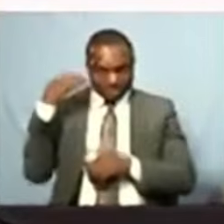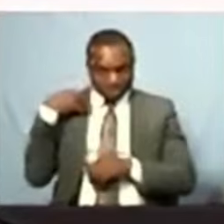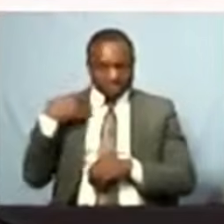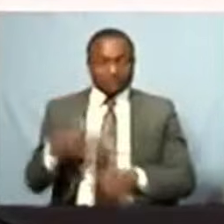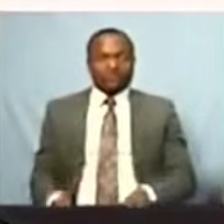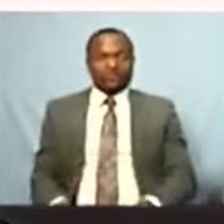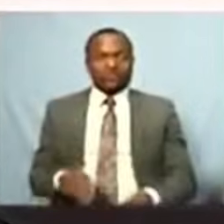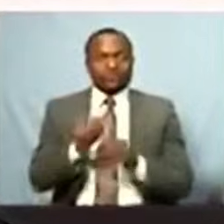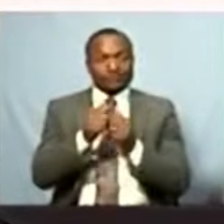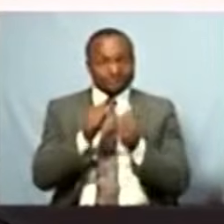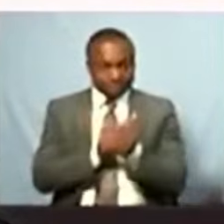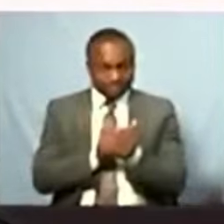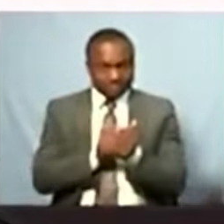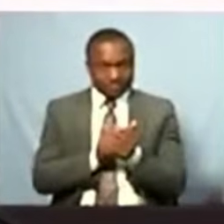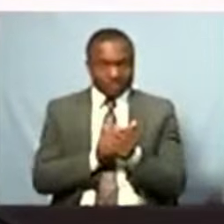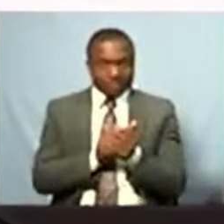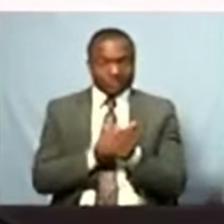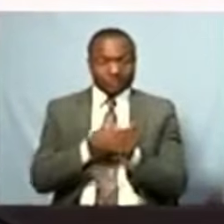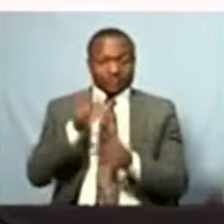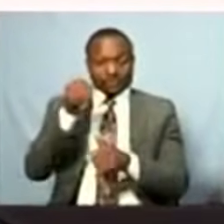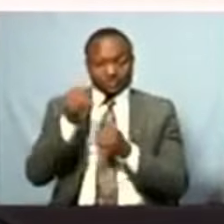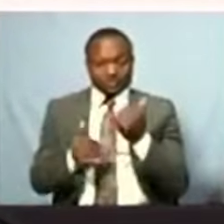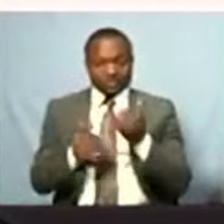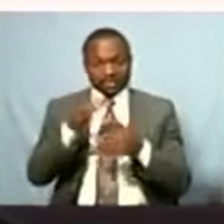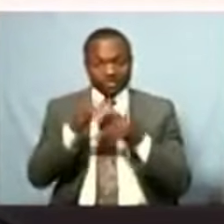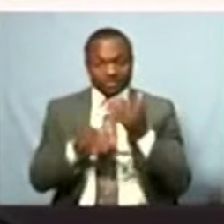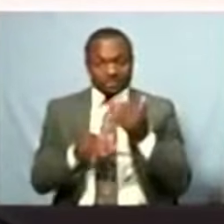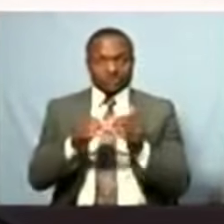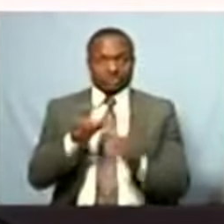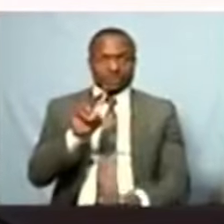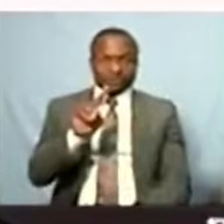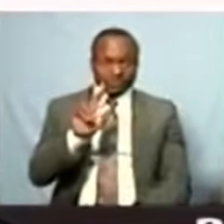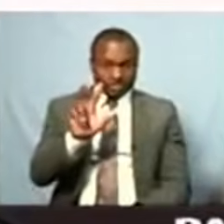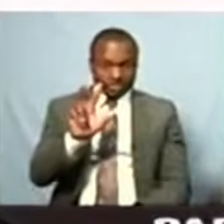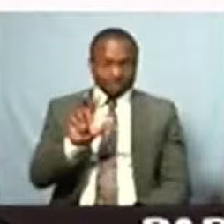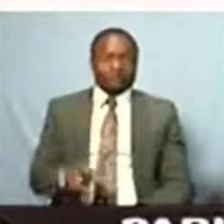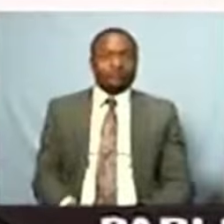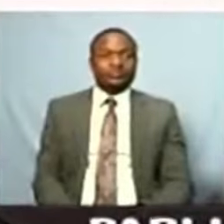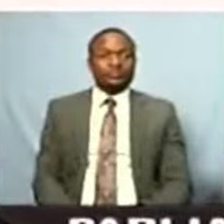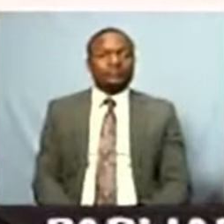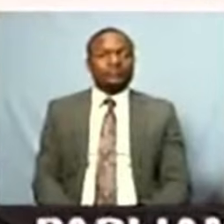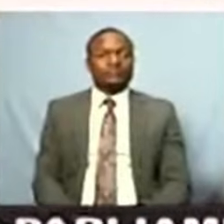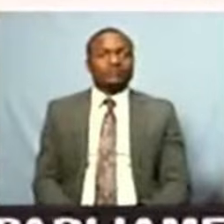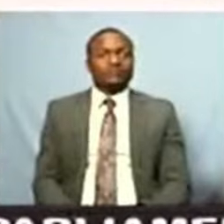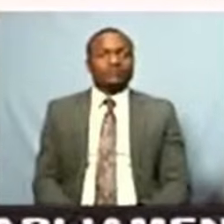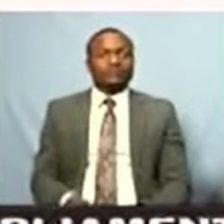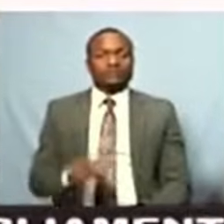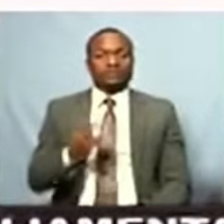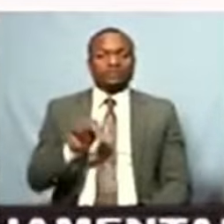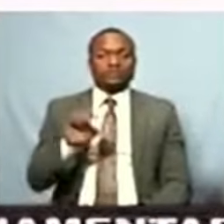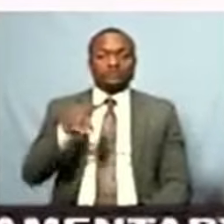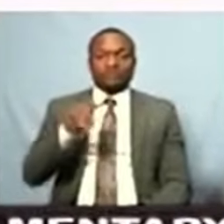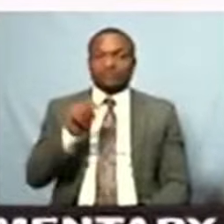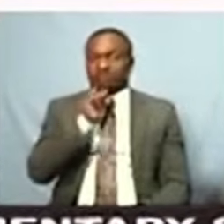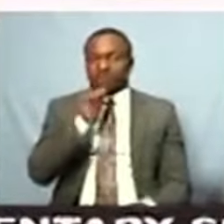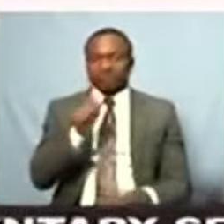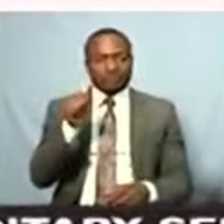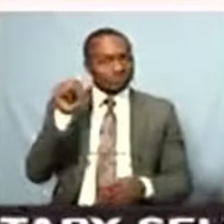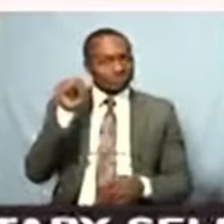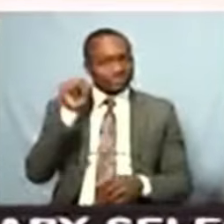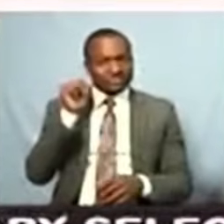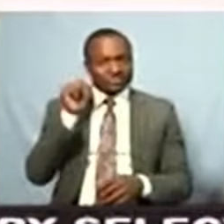As regard the last clause, which is clause 23, NIPA has no objection to clause